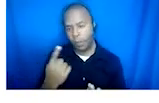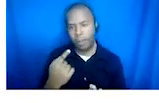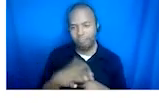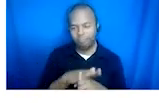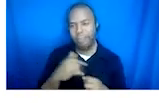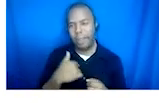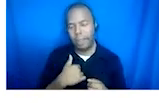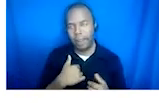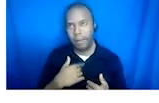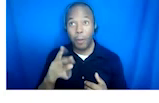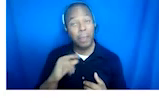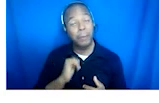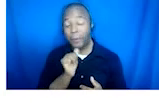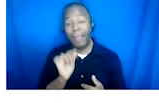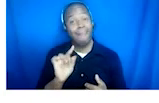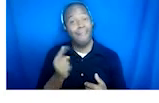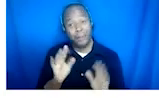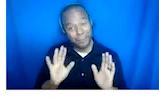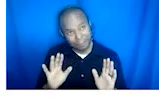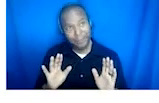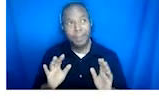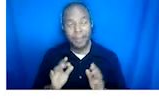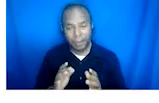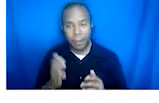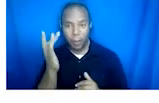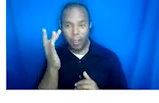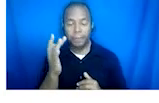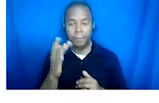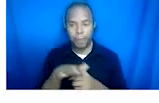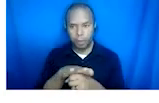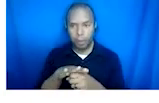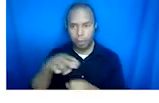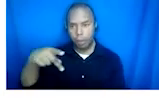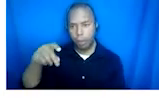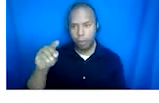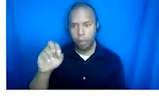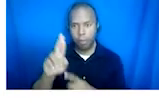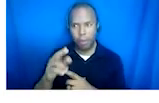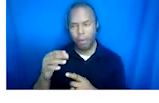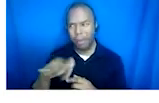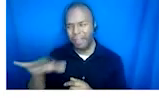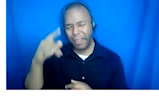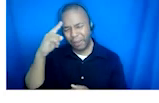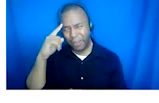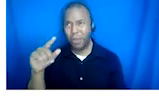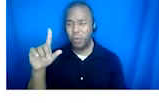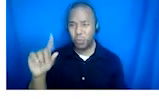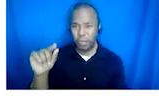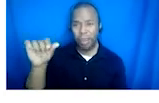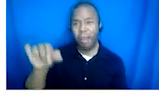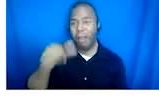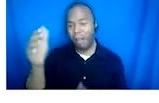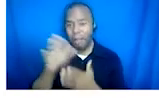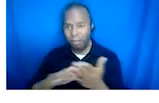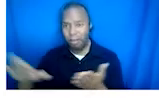okay that we weren't first because there's local poker at I think 20 other colleges. And they're just sharing